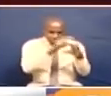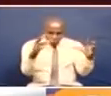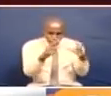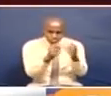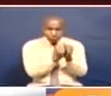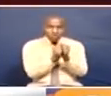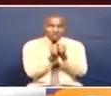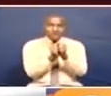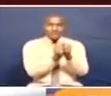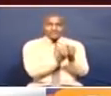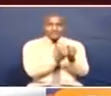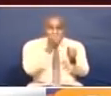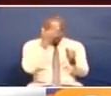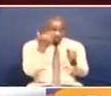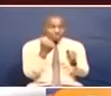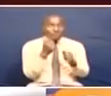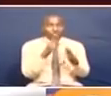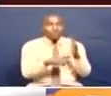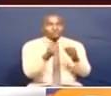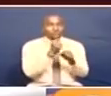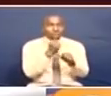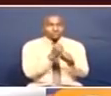together. Because no matter what you do,